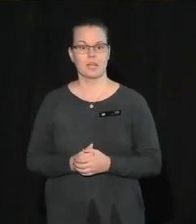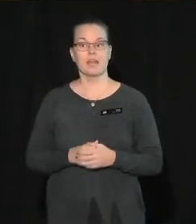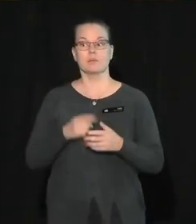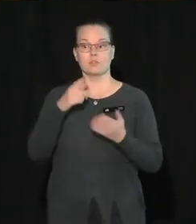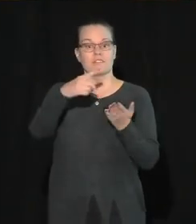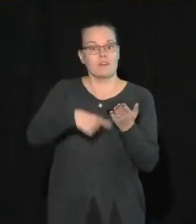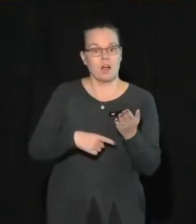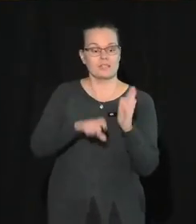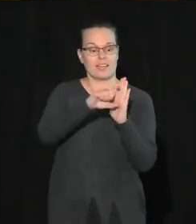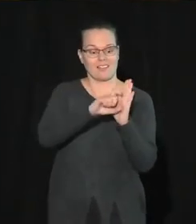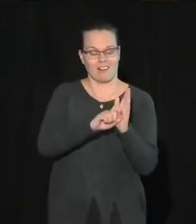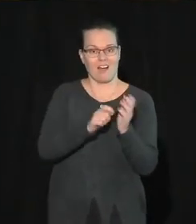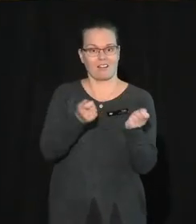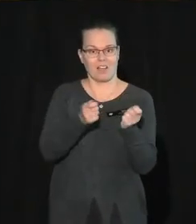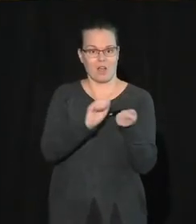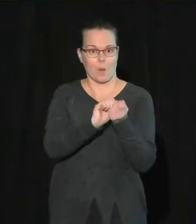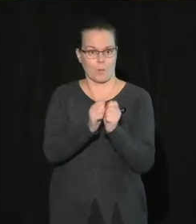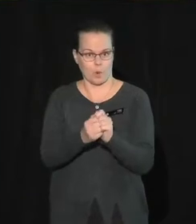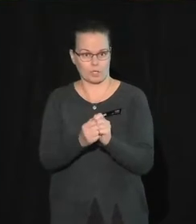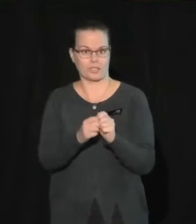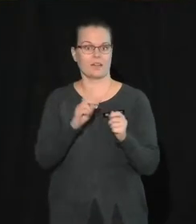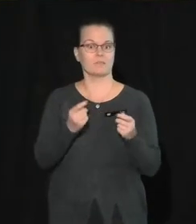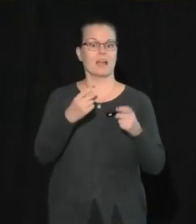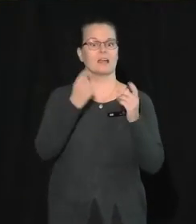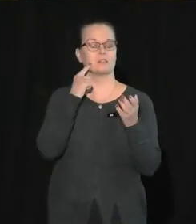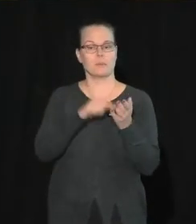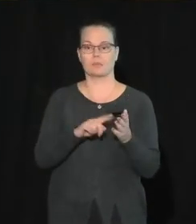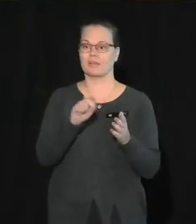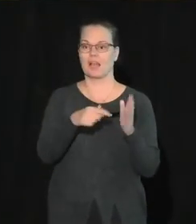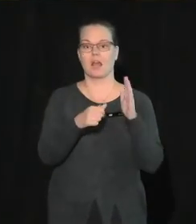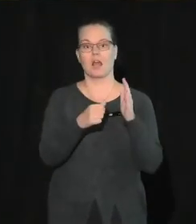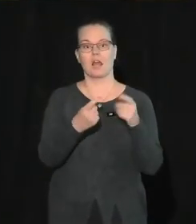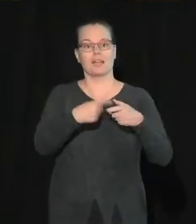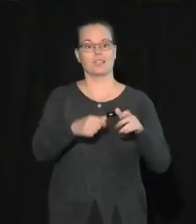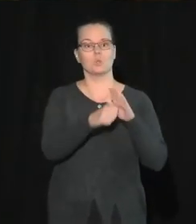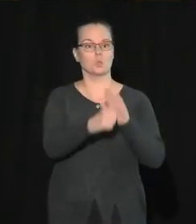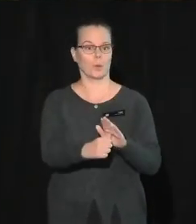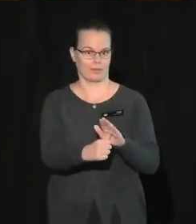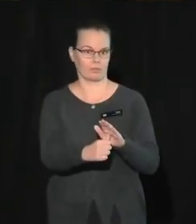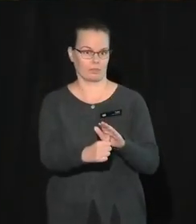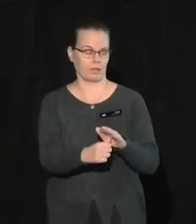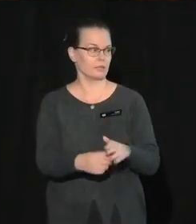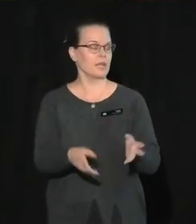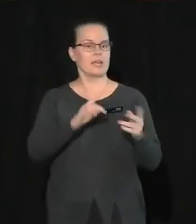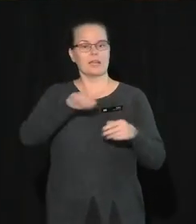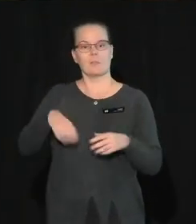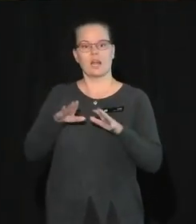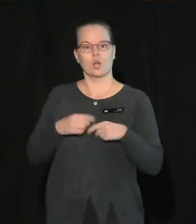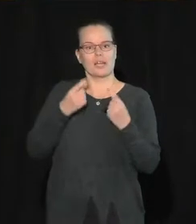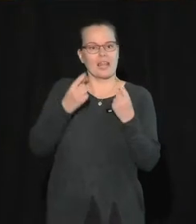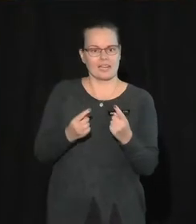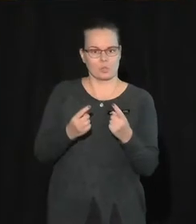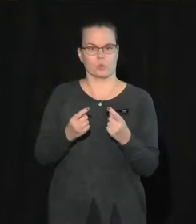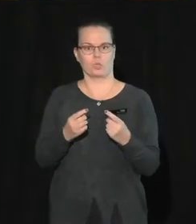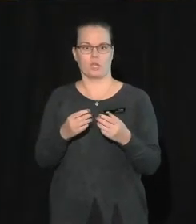legislation on protection from discrimination, but we wanted to have very specific instruments to